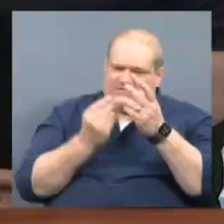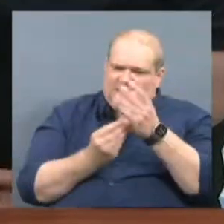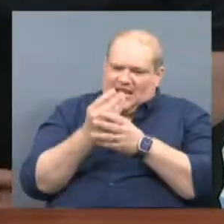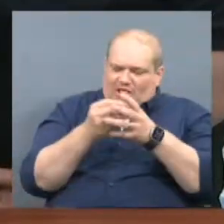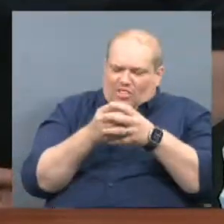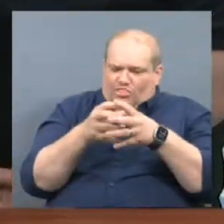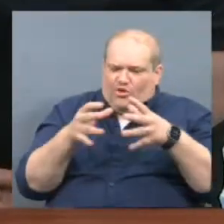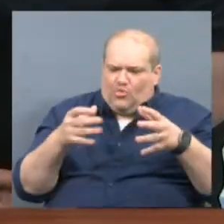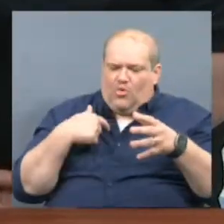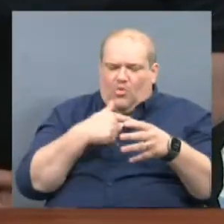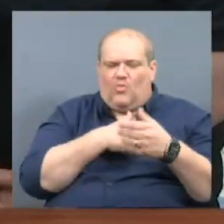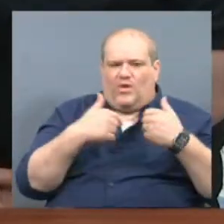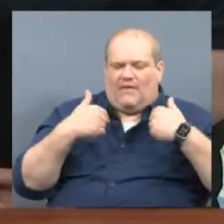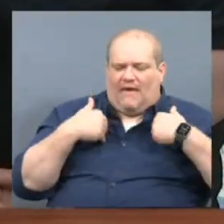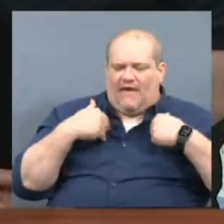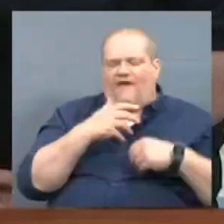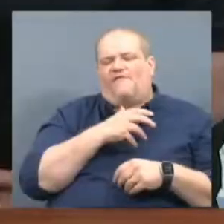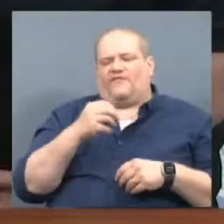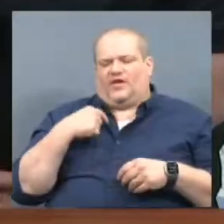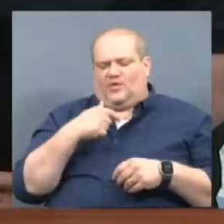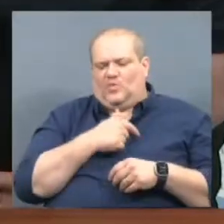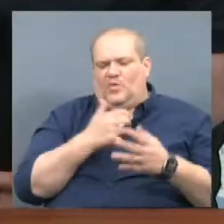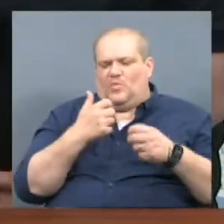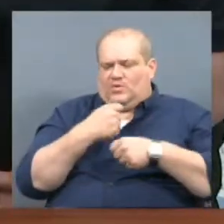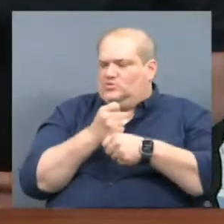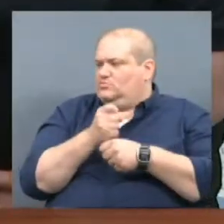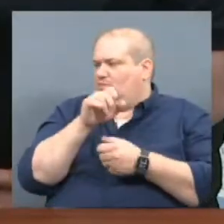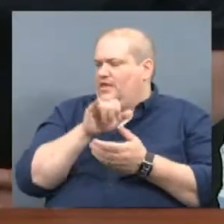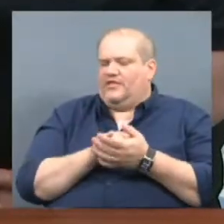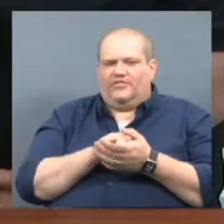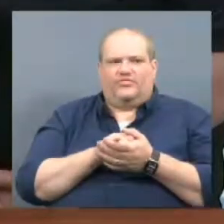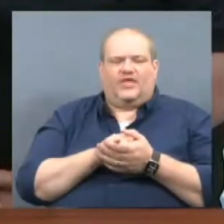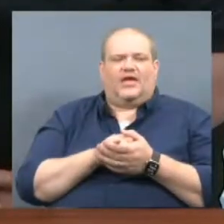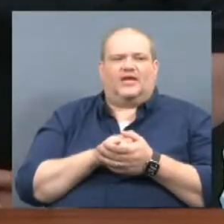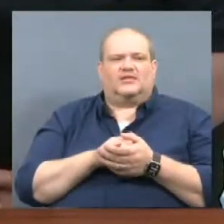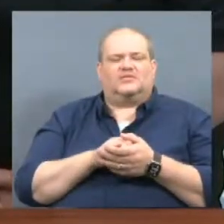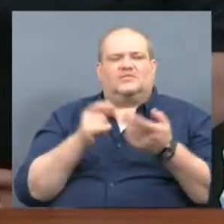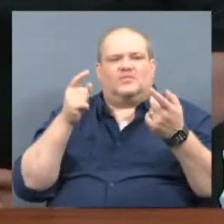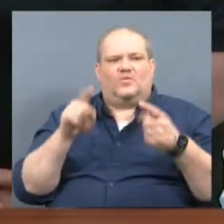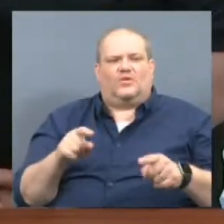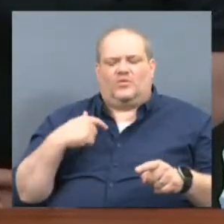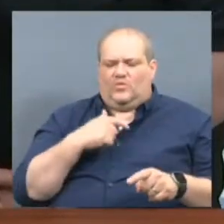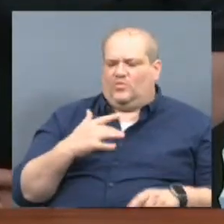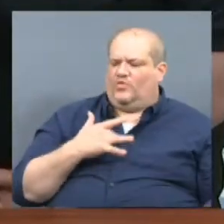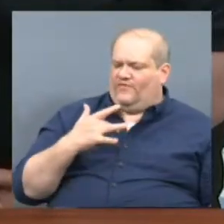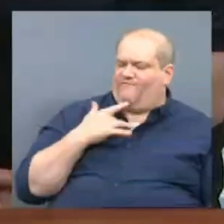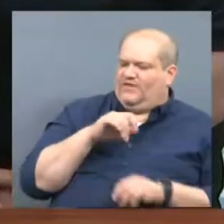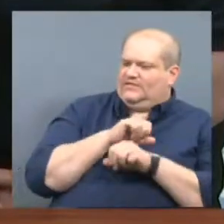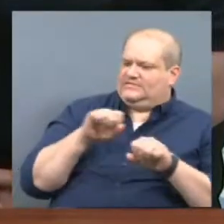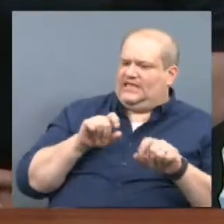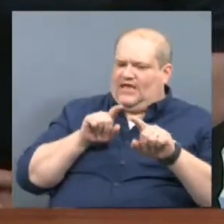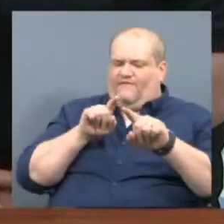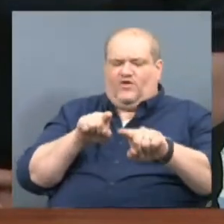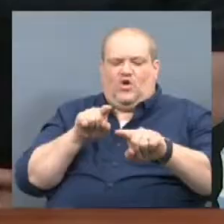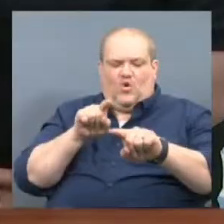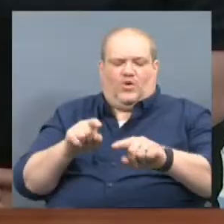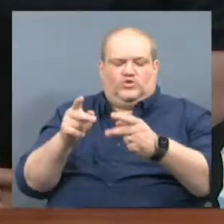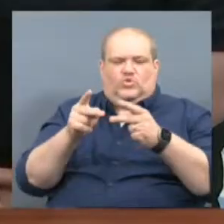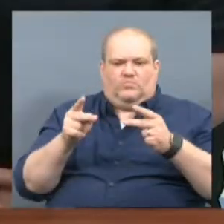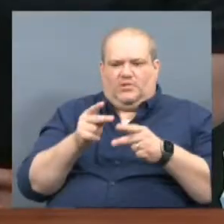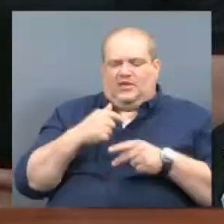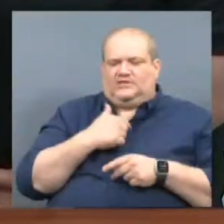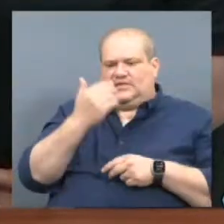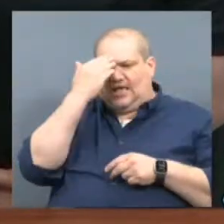growth that we have, and we want to make it to where we feel safe going to a place. I know